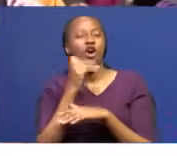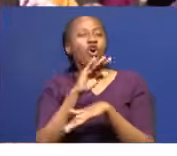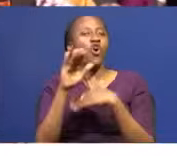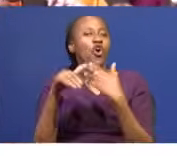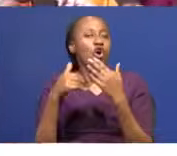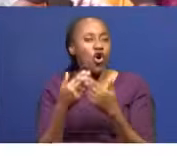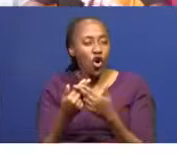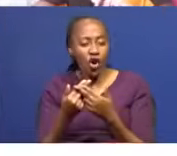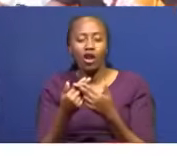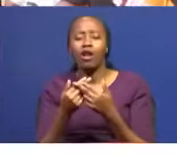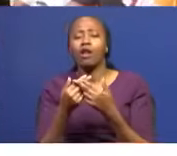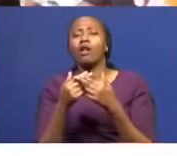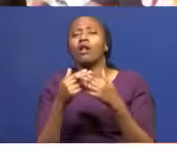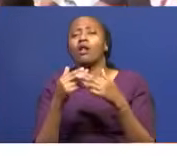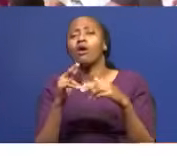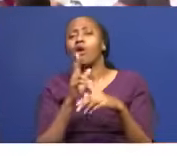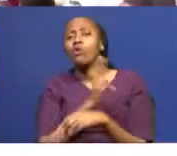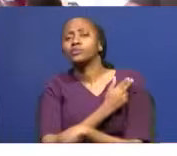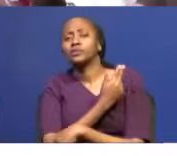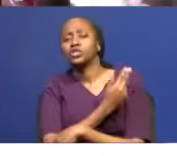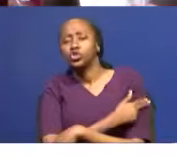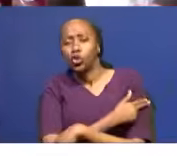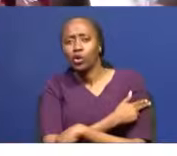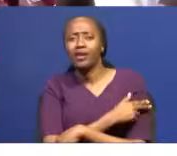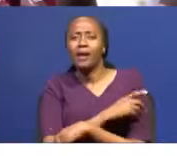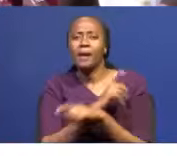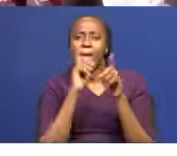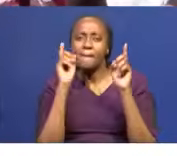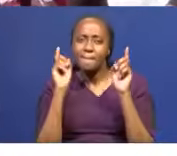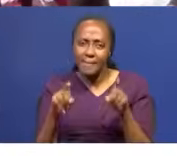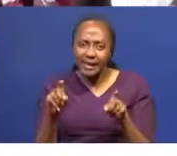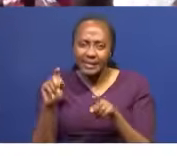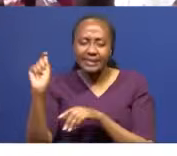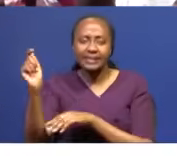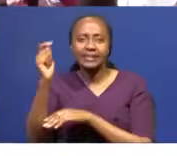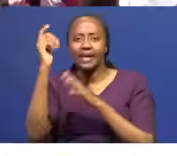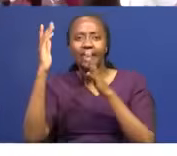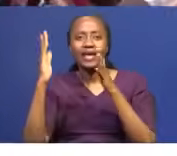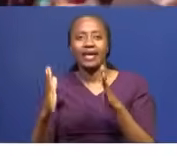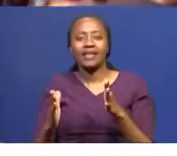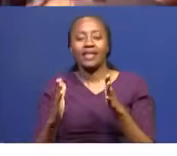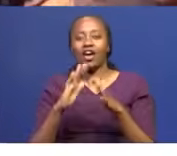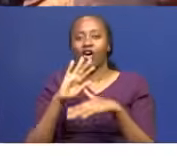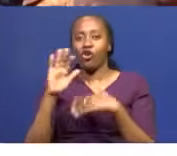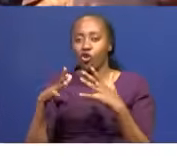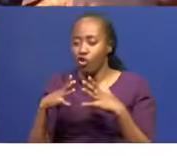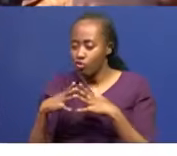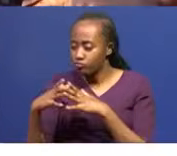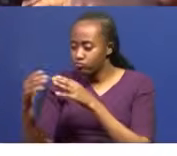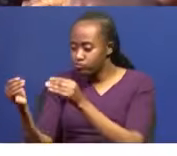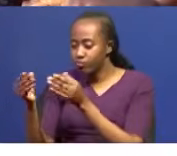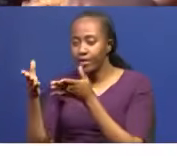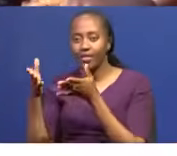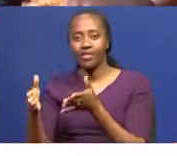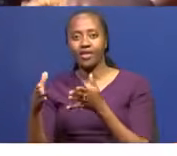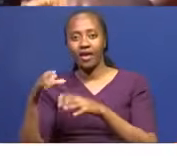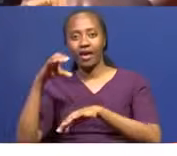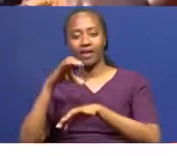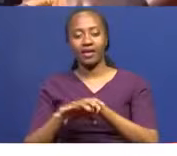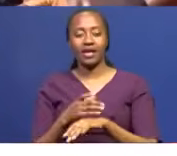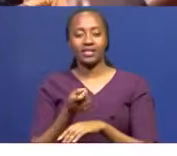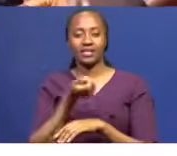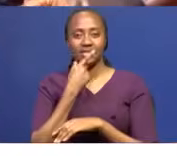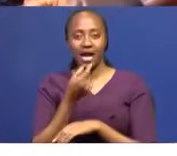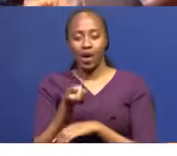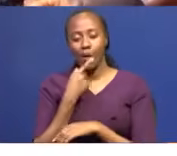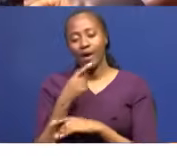tumesema hospitali ni mahali ambapo kila mwananchi wa Kenya anapaswa kwenda pale apate dawa,